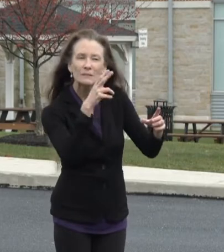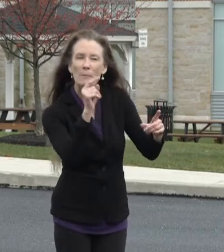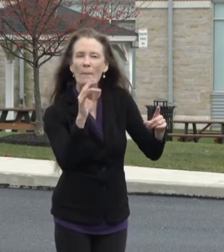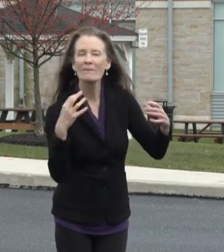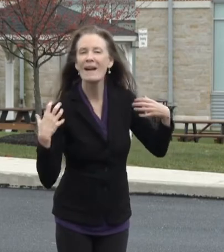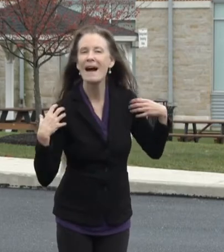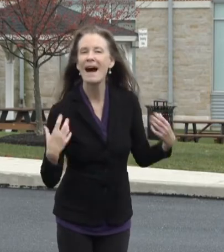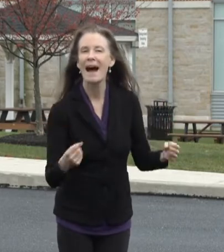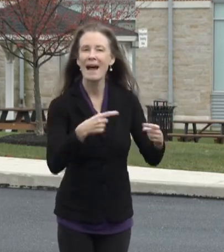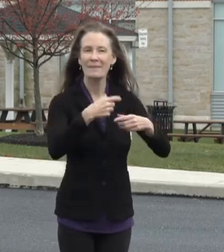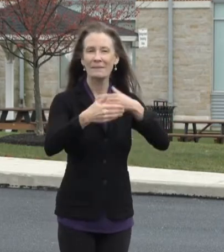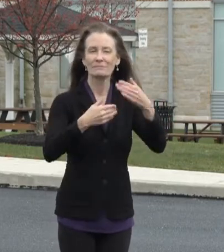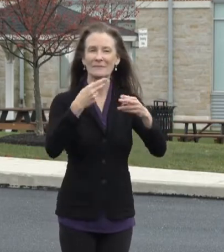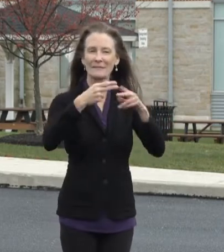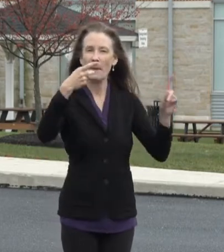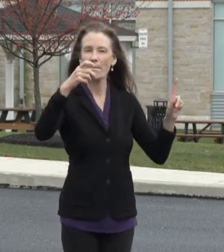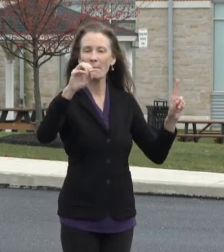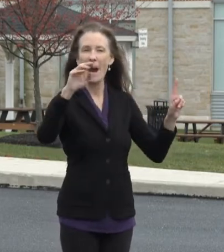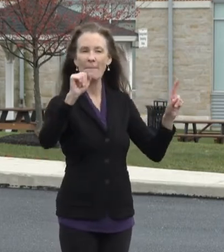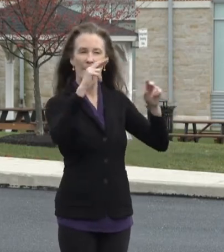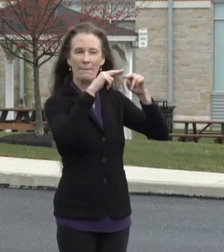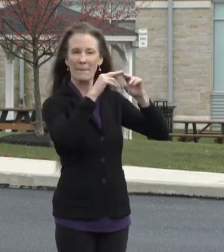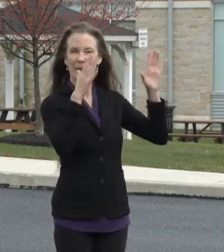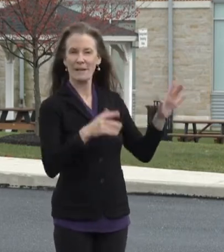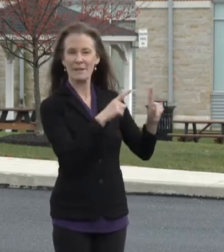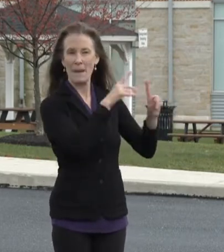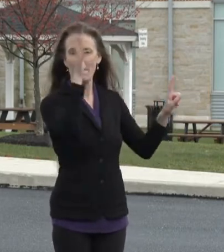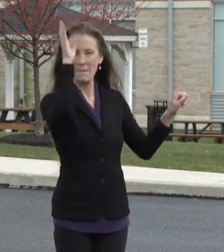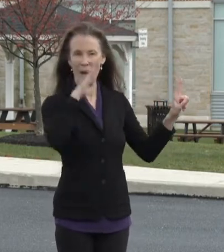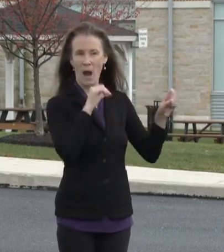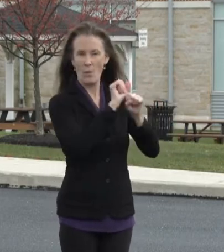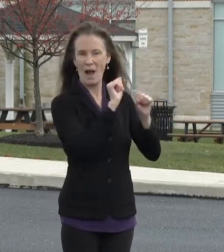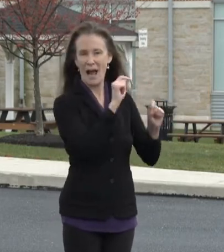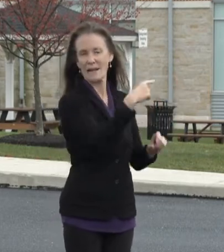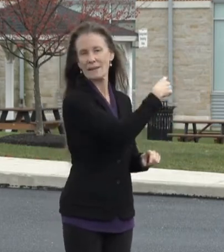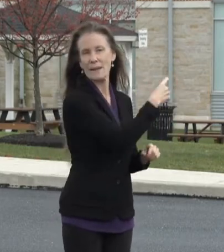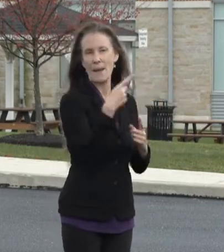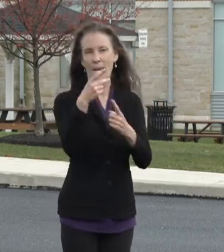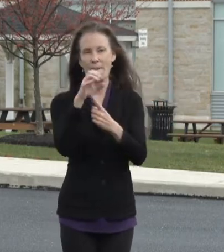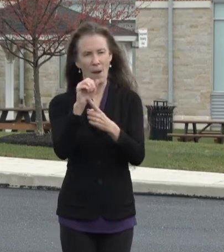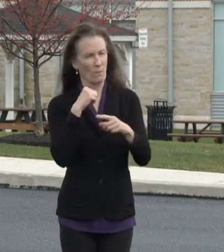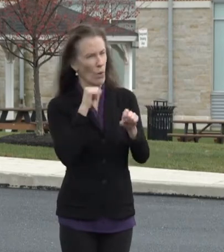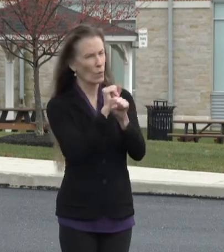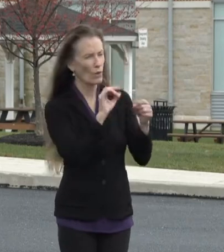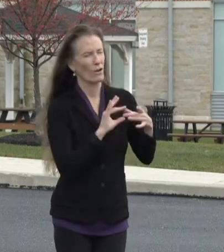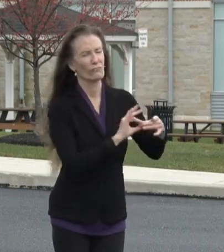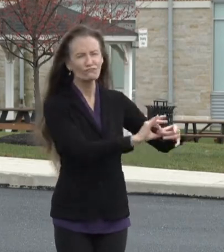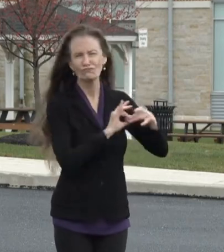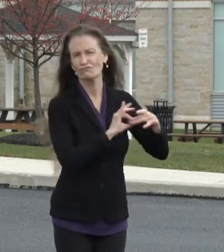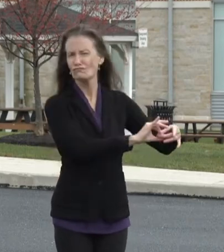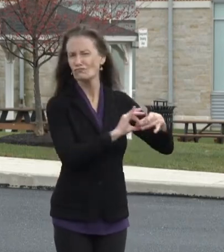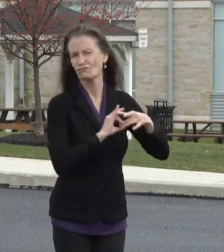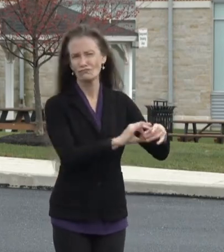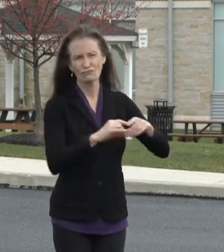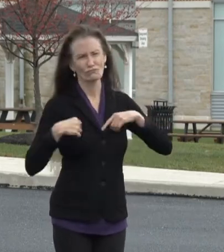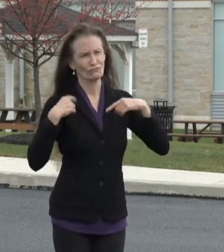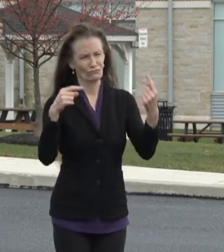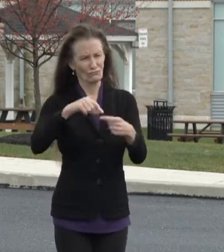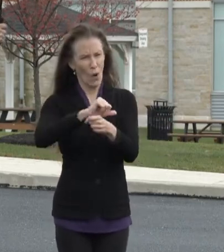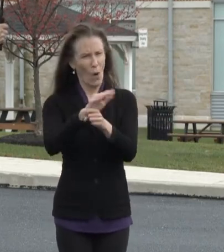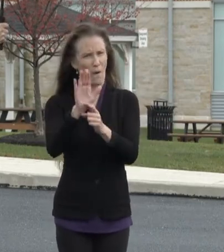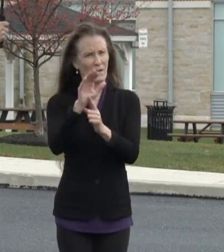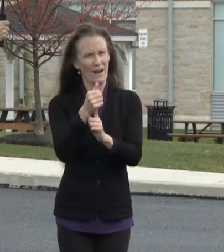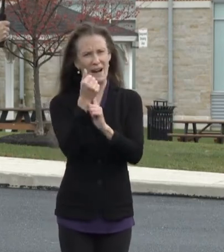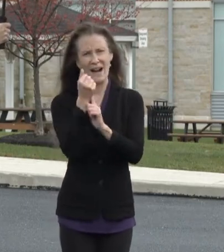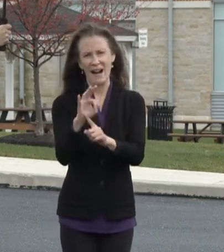the Pima building so that we could coordinate closely the response to the pandemic. The work by the Pennsylvania Emergency Management